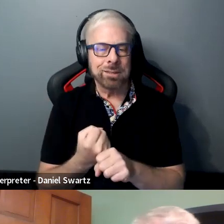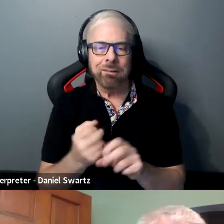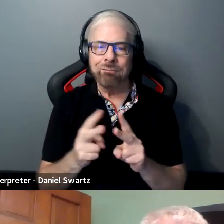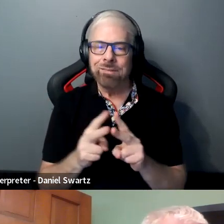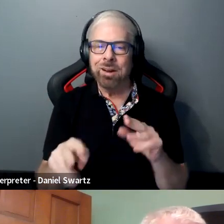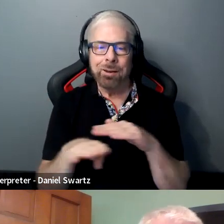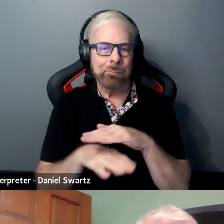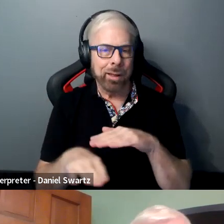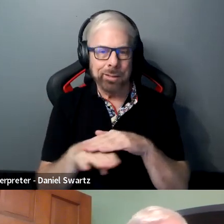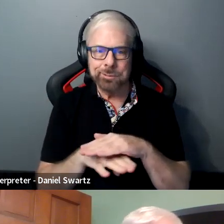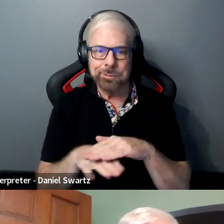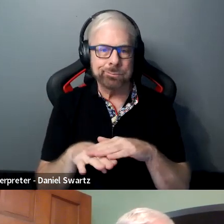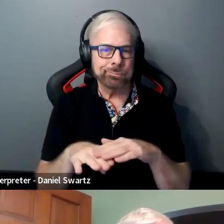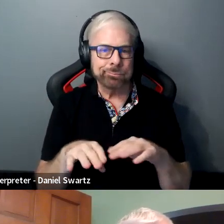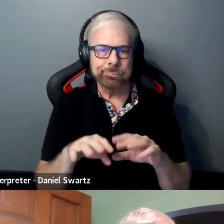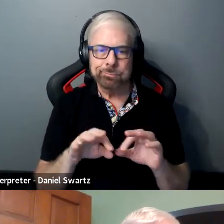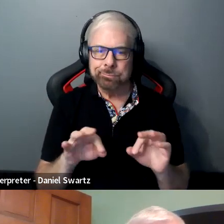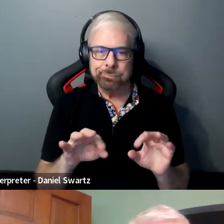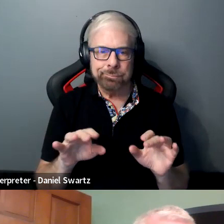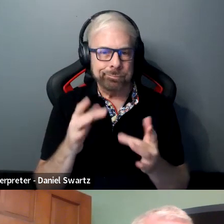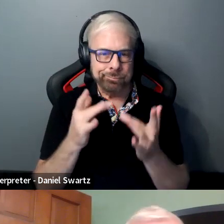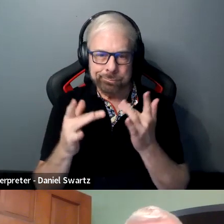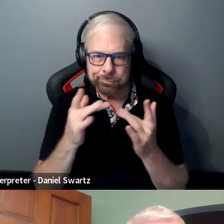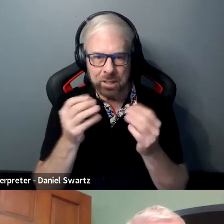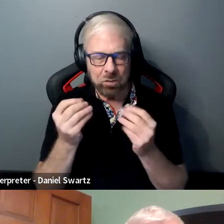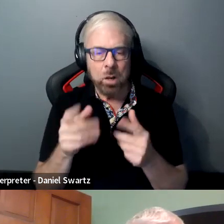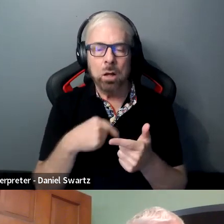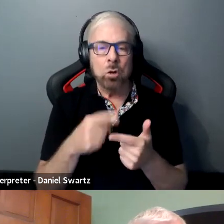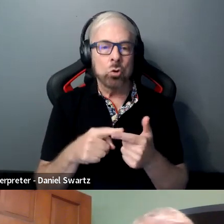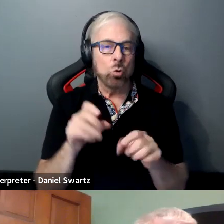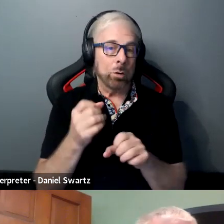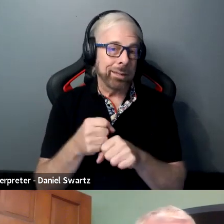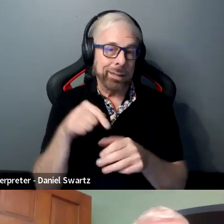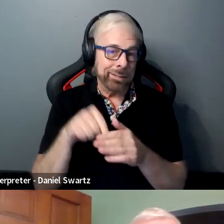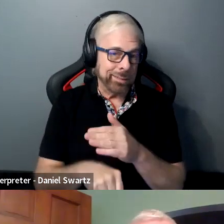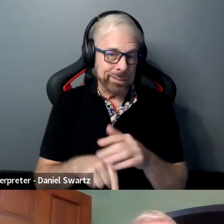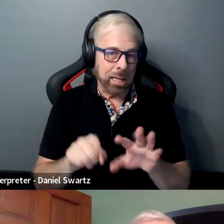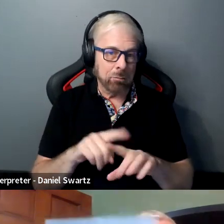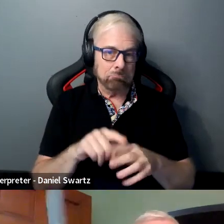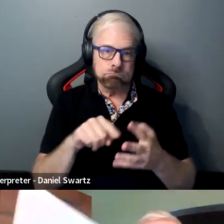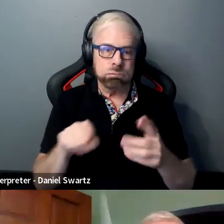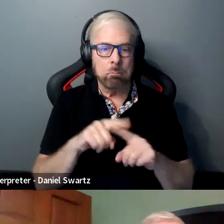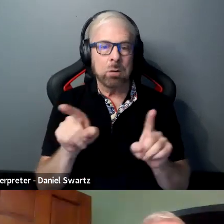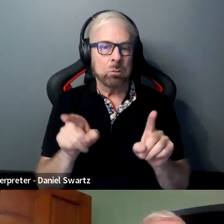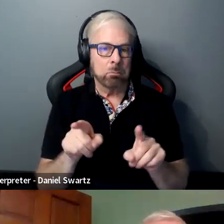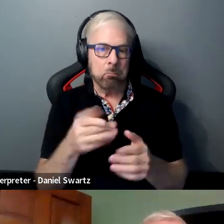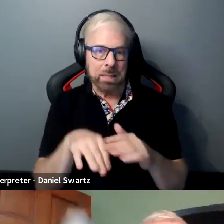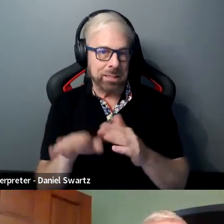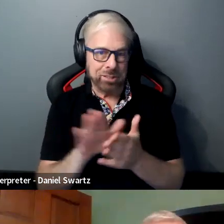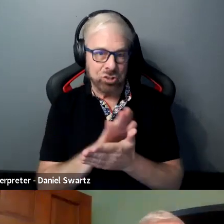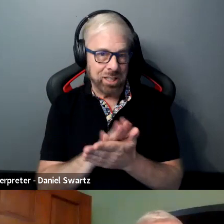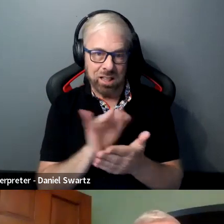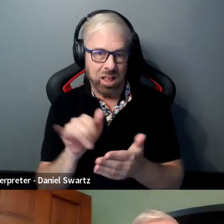basic information, and you could get into detail if you want, but you didn't have to. So basically it was a sheet like this, both